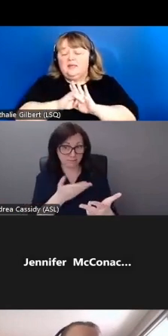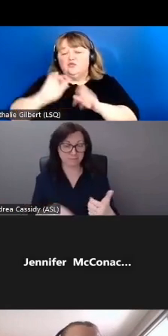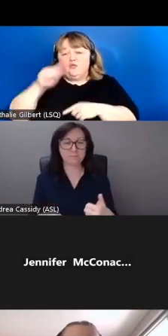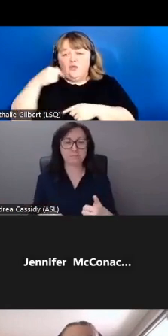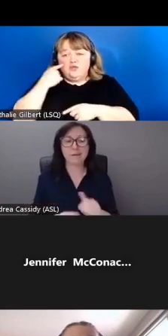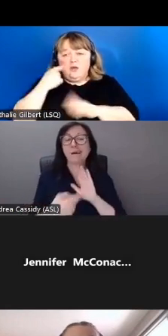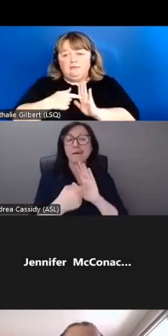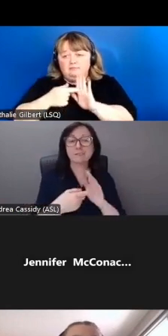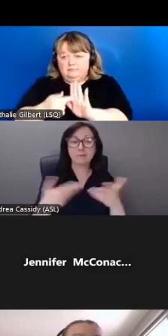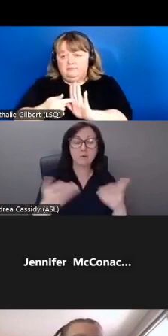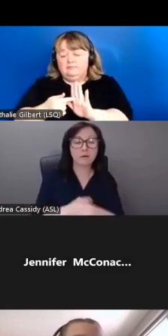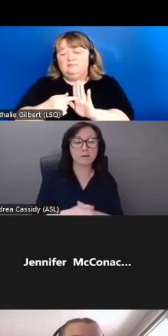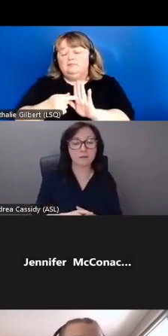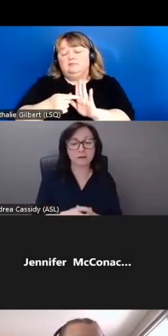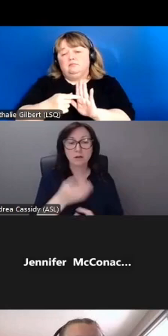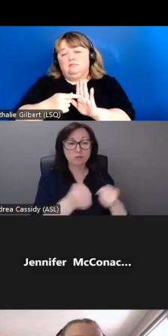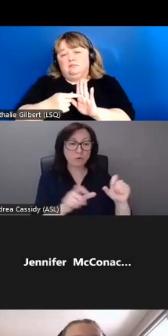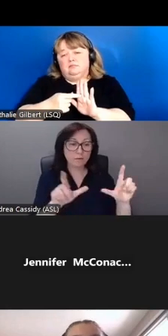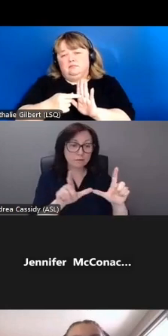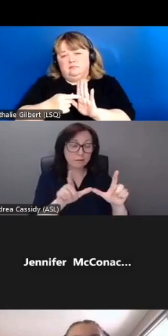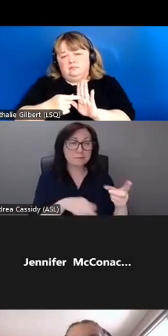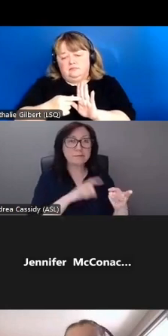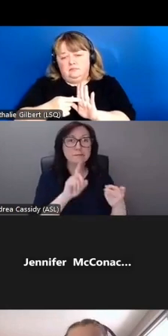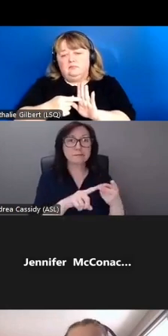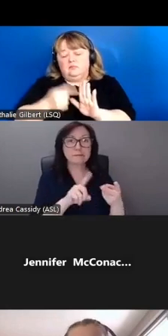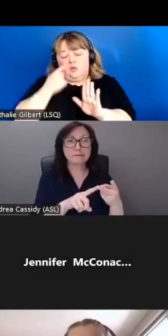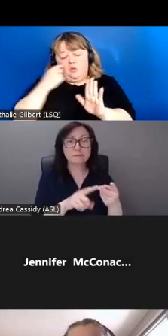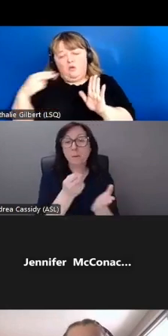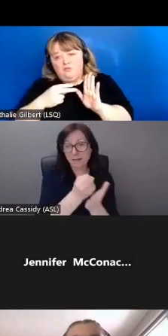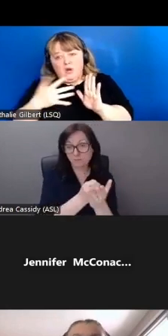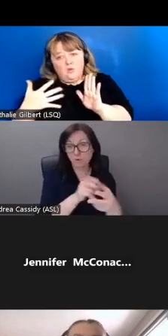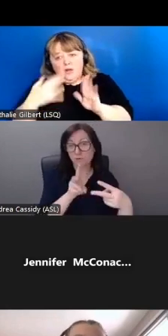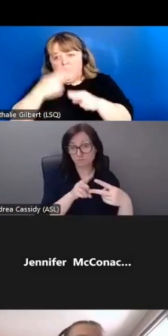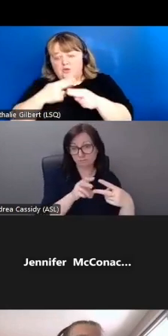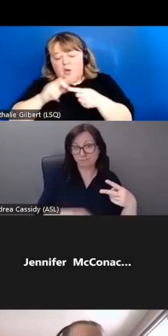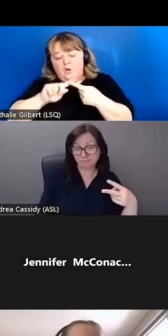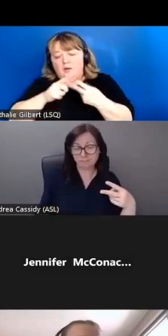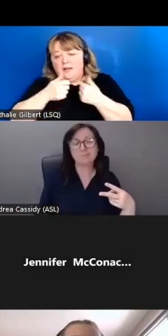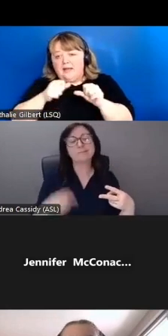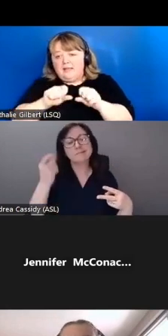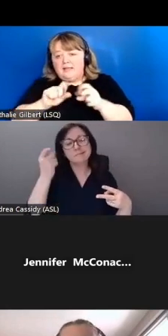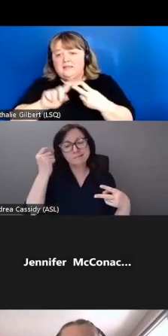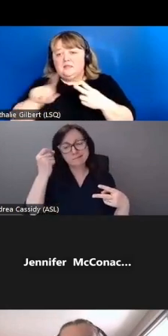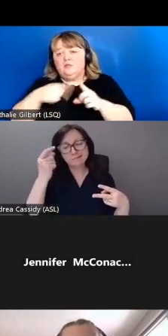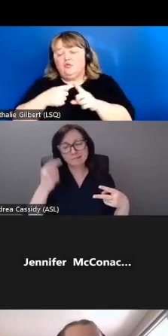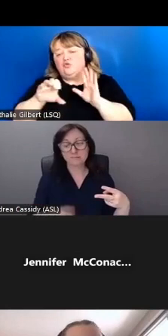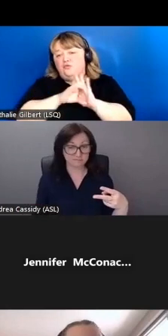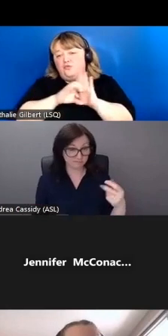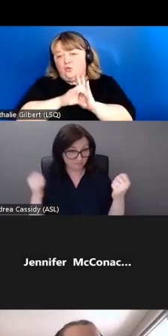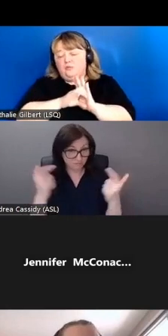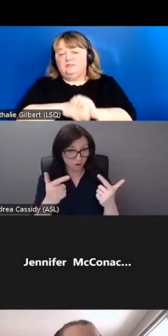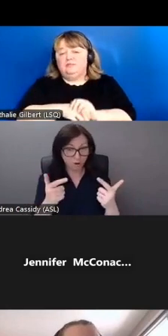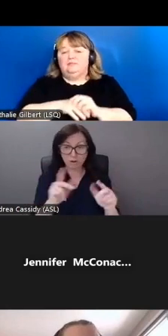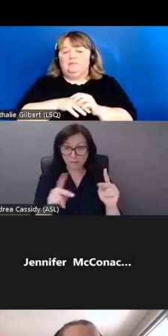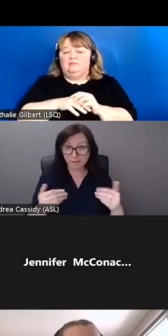of this might be your driver's license or your passport. But of course, we know that not everyone has